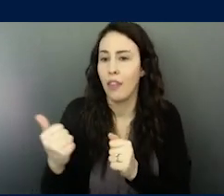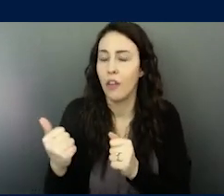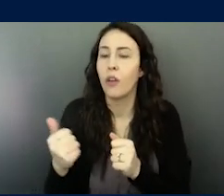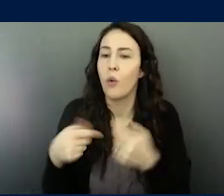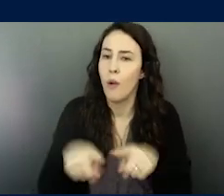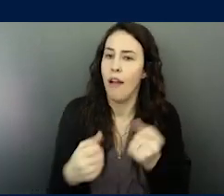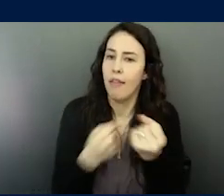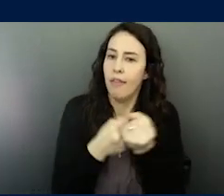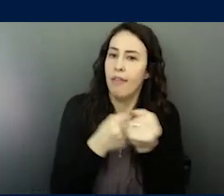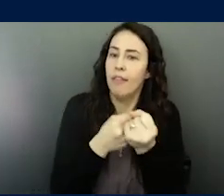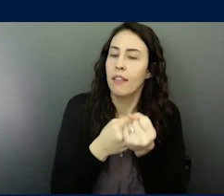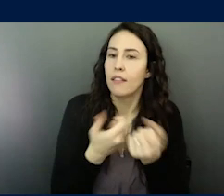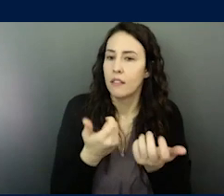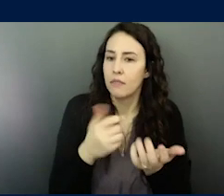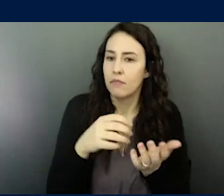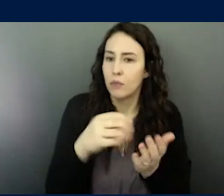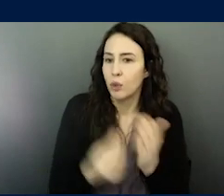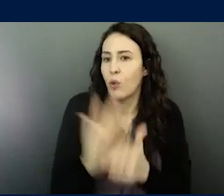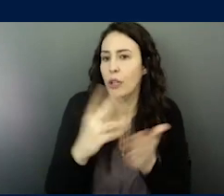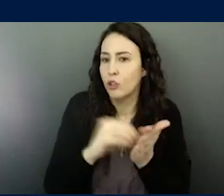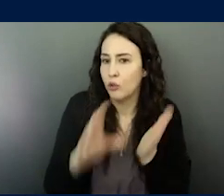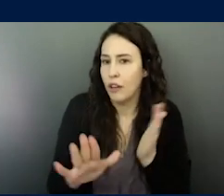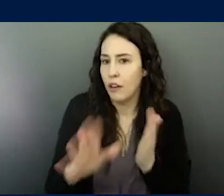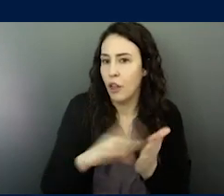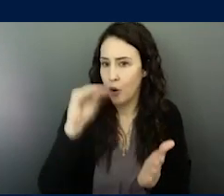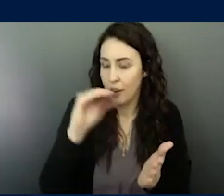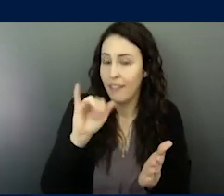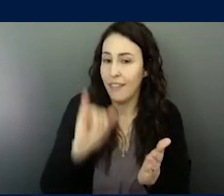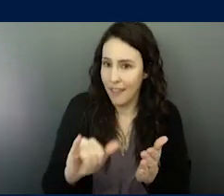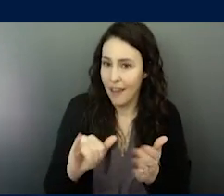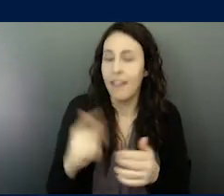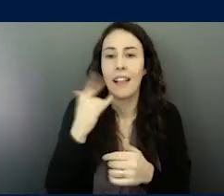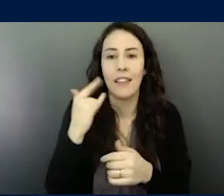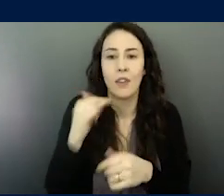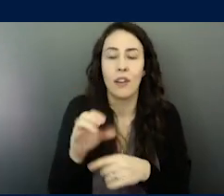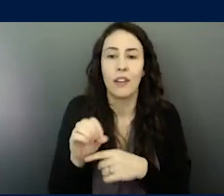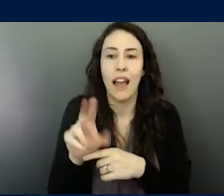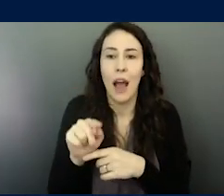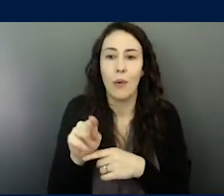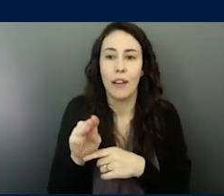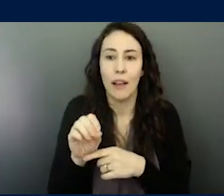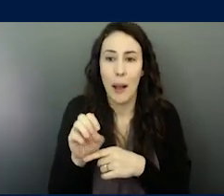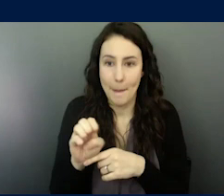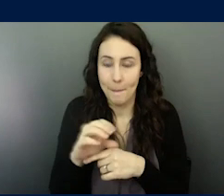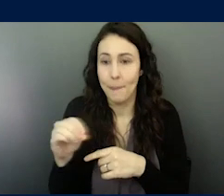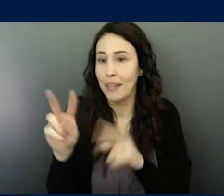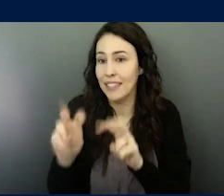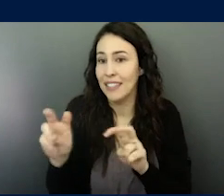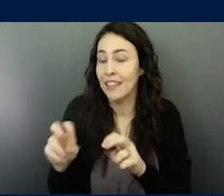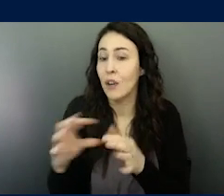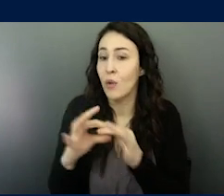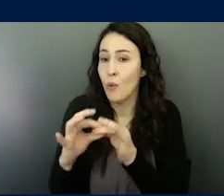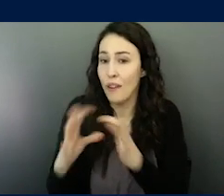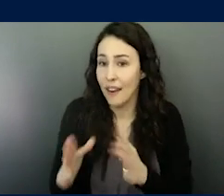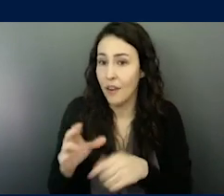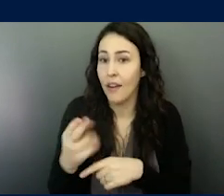is what grew into the California Outcome and Assessment Coordinator Hub, which is lovingly referred to as the